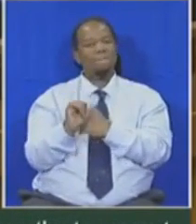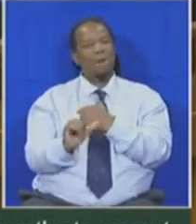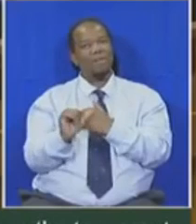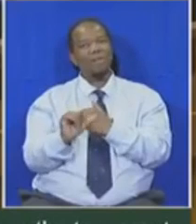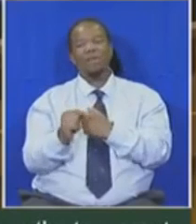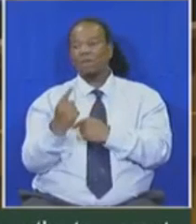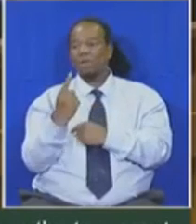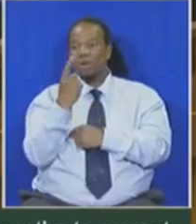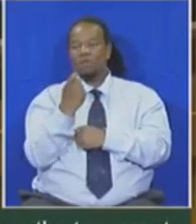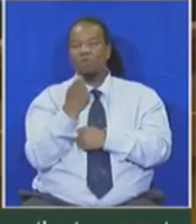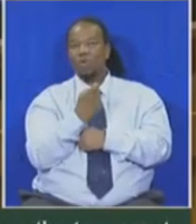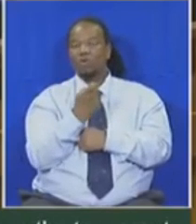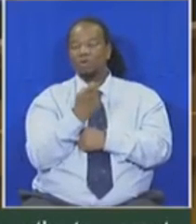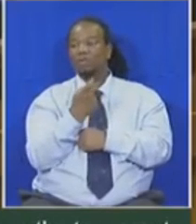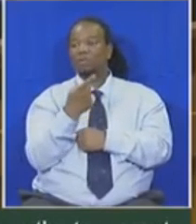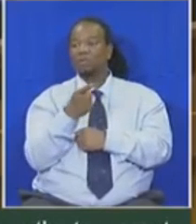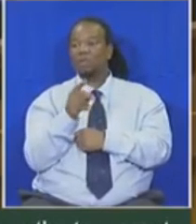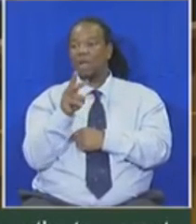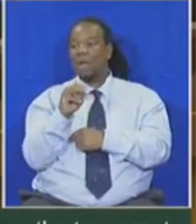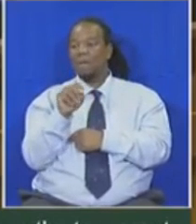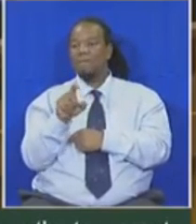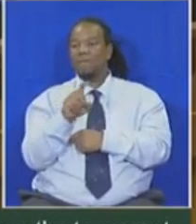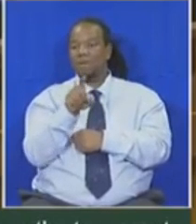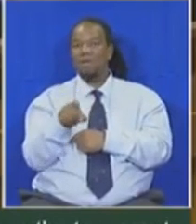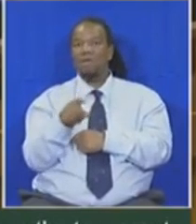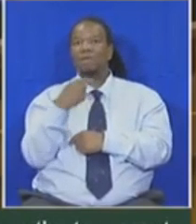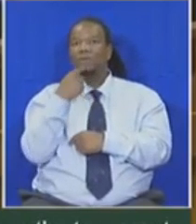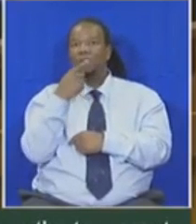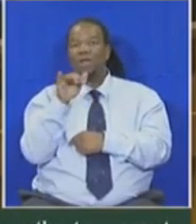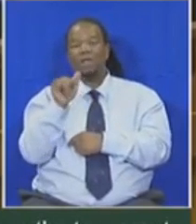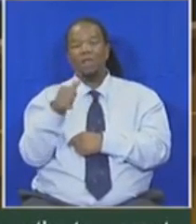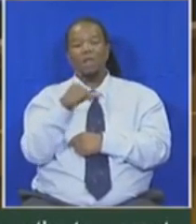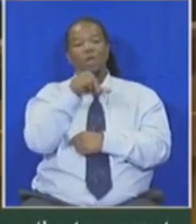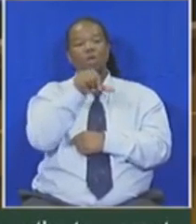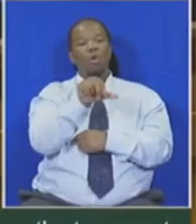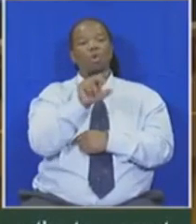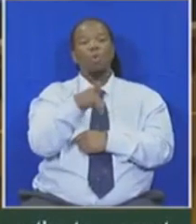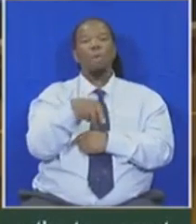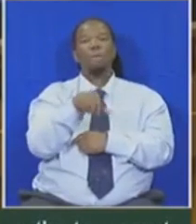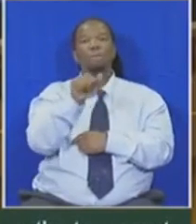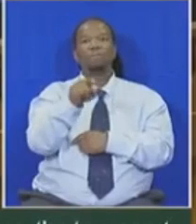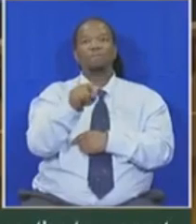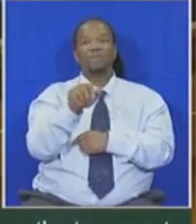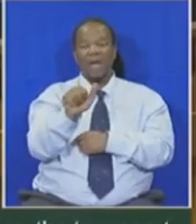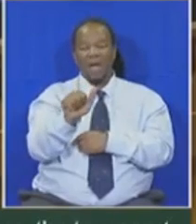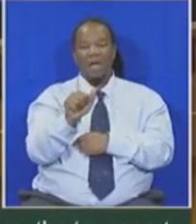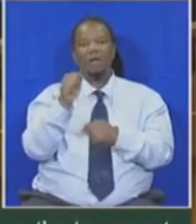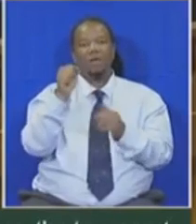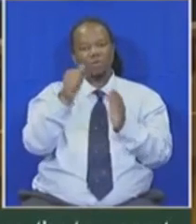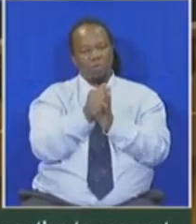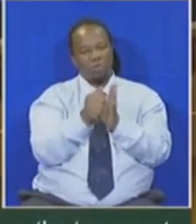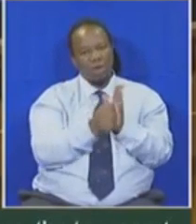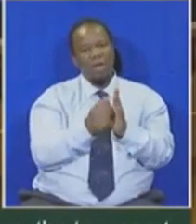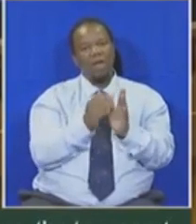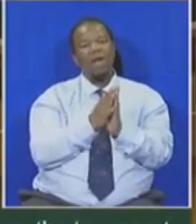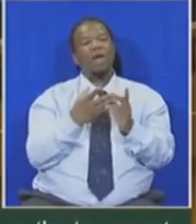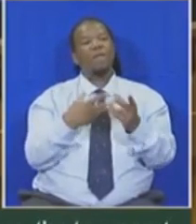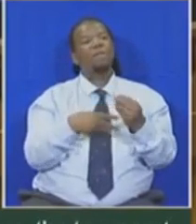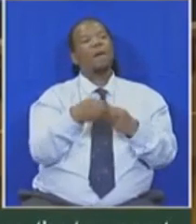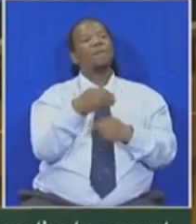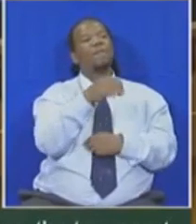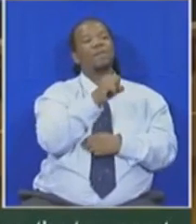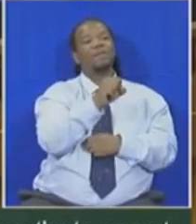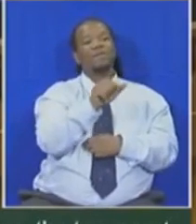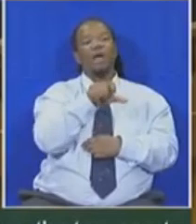a question from a member of Parliament with a pre-approved Gupta script, no doubt hatched in the very bowels of the Saxon Wold Shebeen, and simply